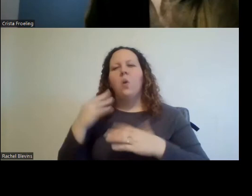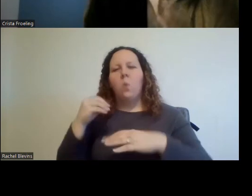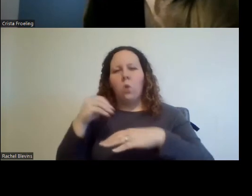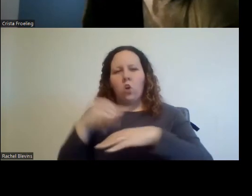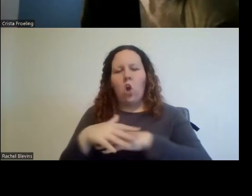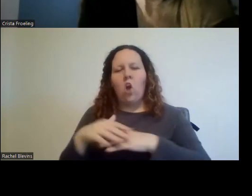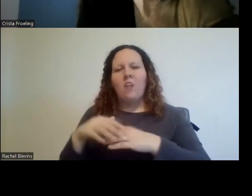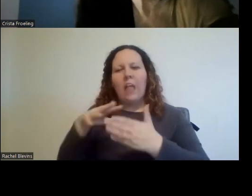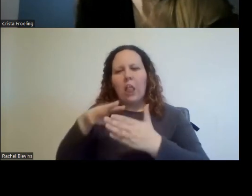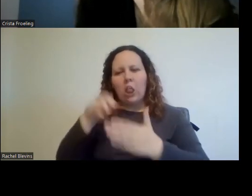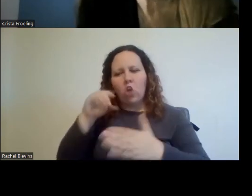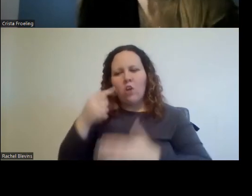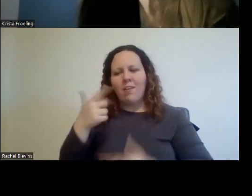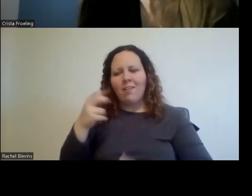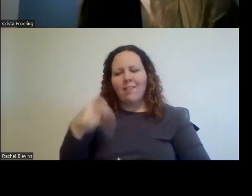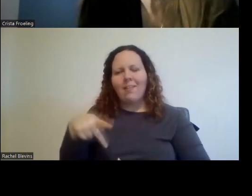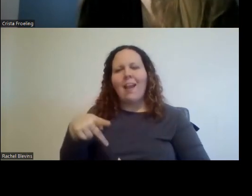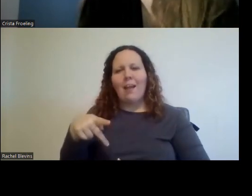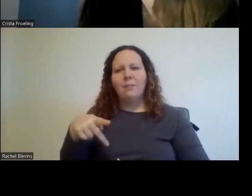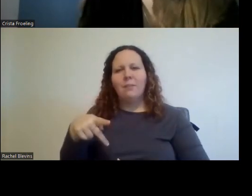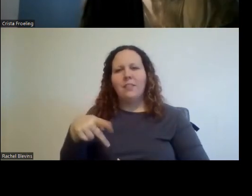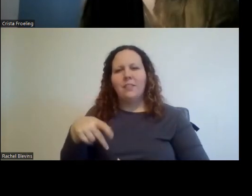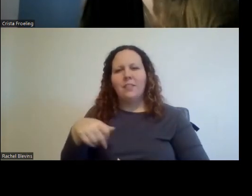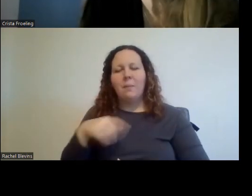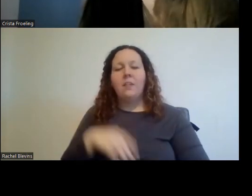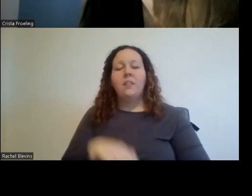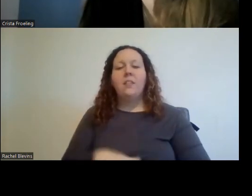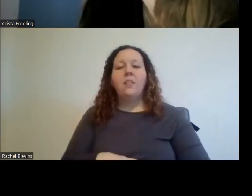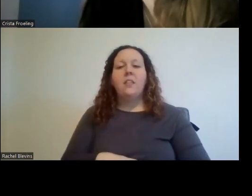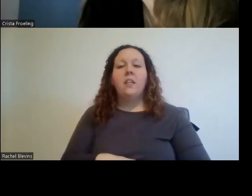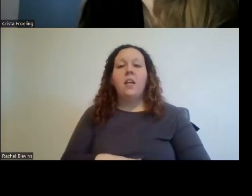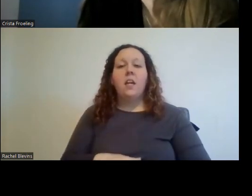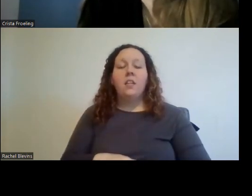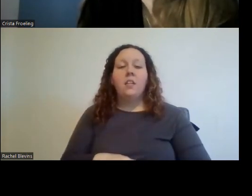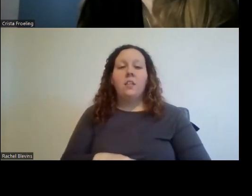gaps due to incidental learning or overhearing, because they don't get that.